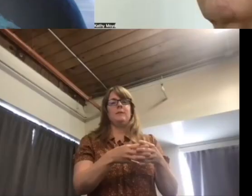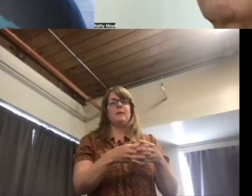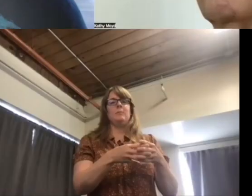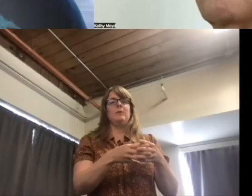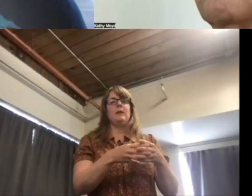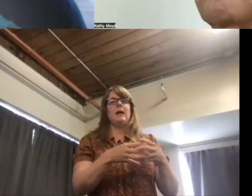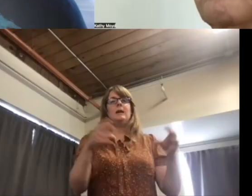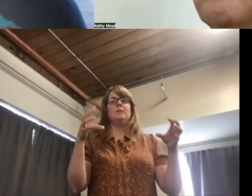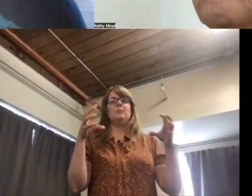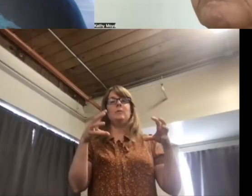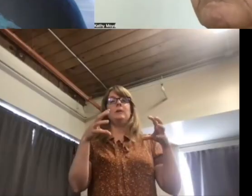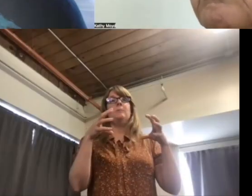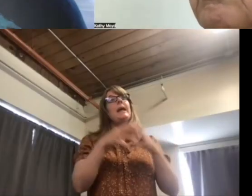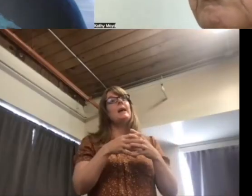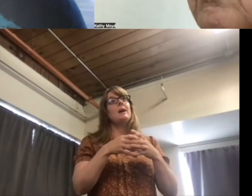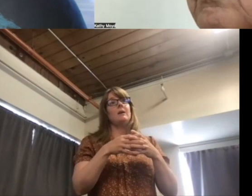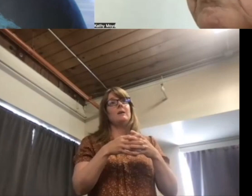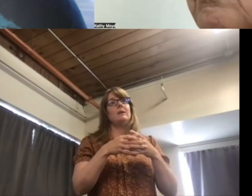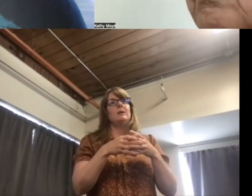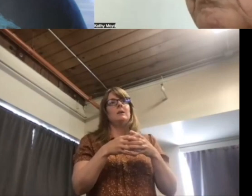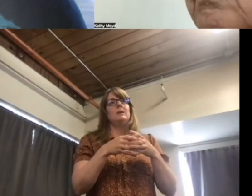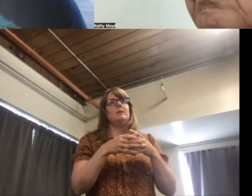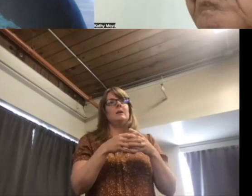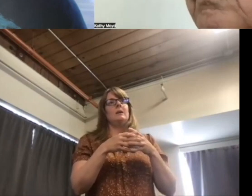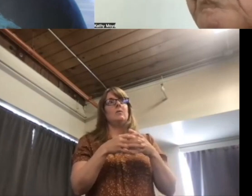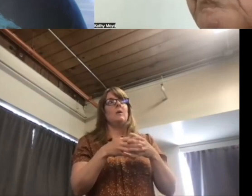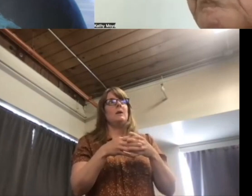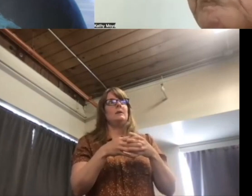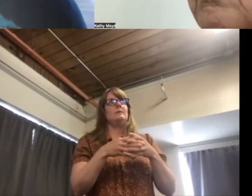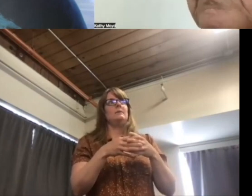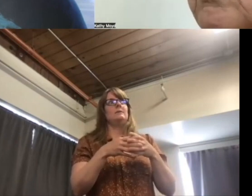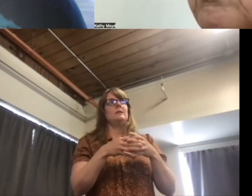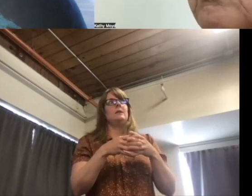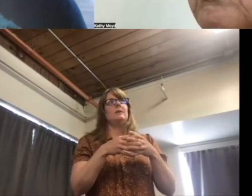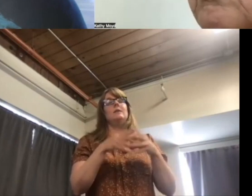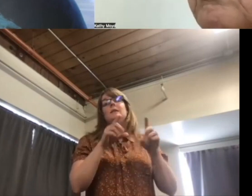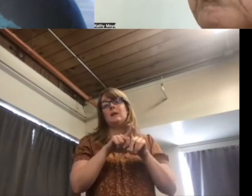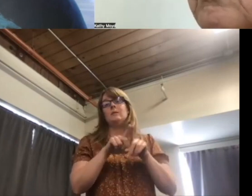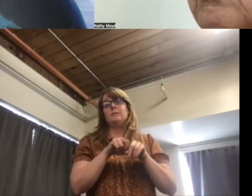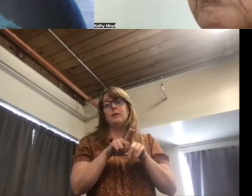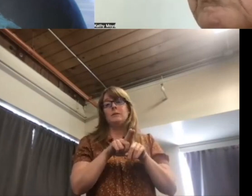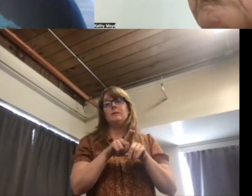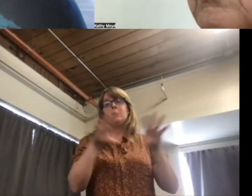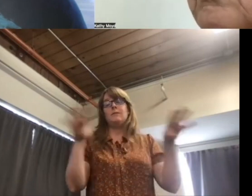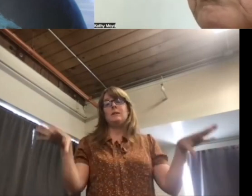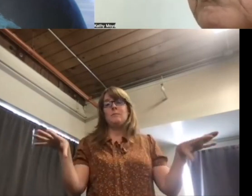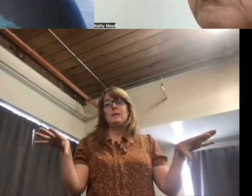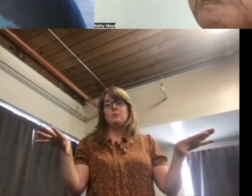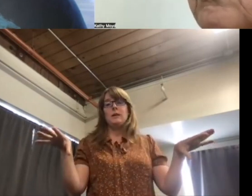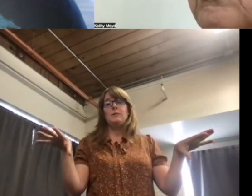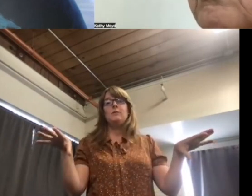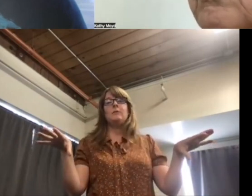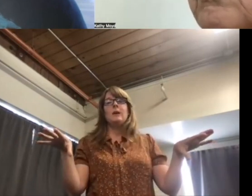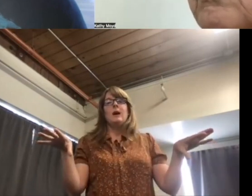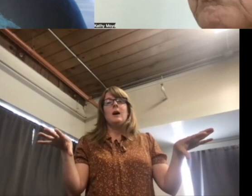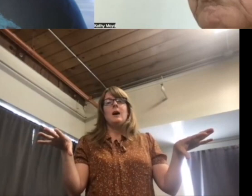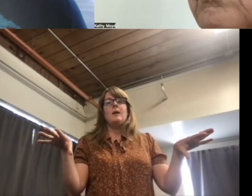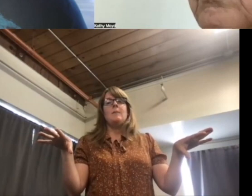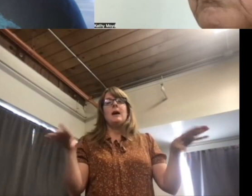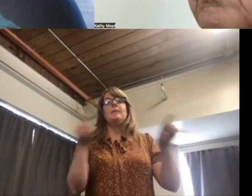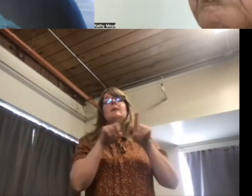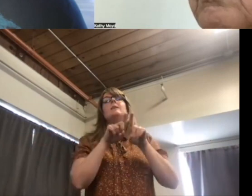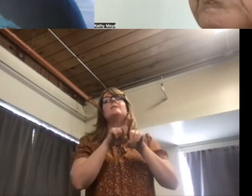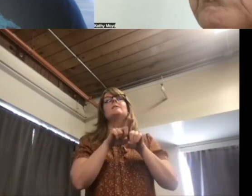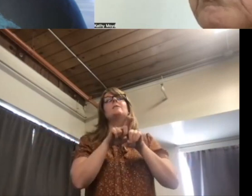for example, and we would pair the koalas there first, giving them mate choice.